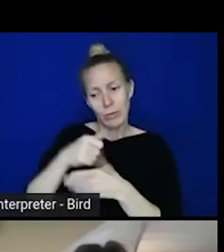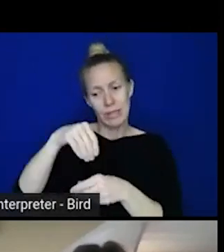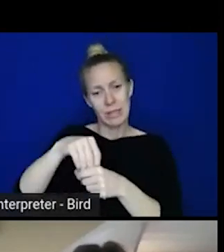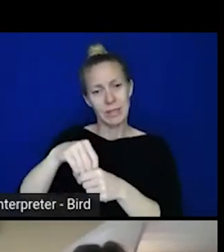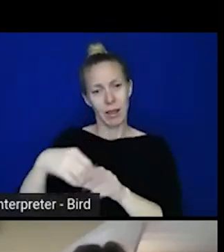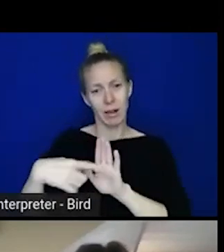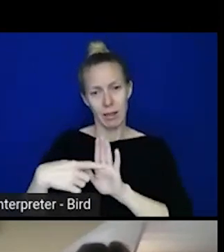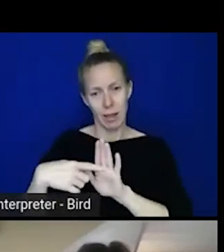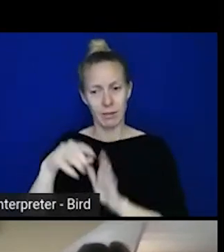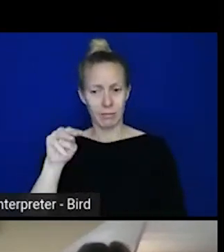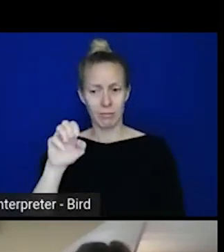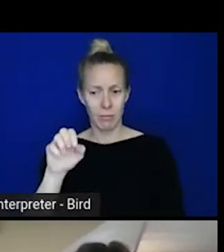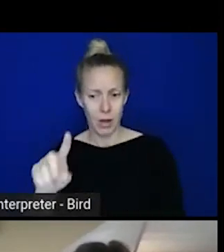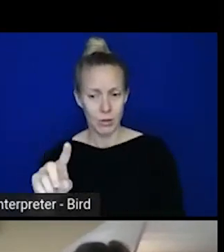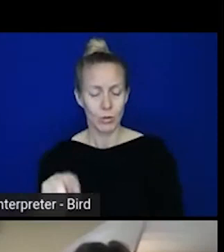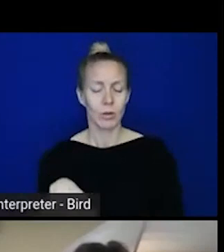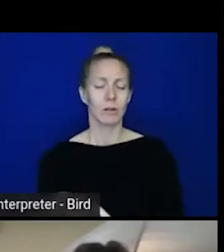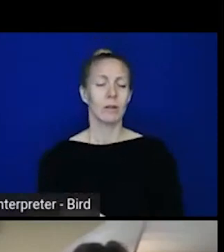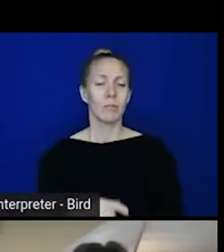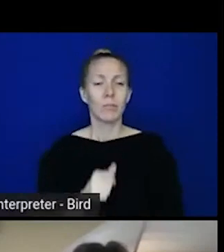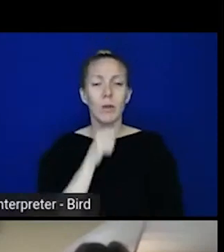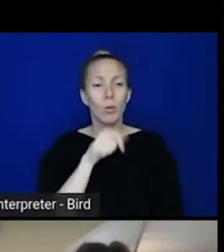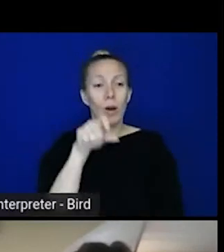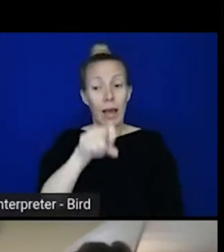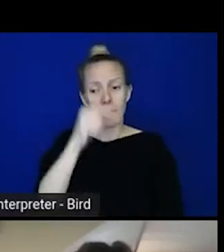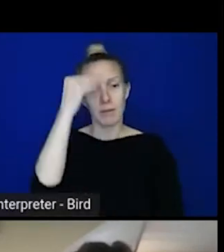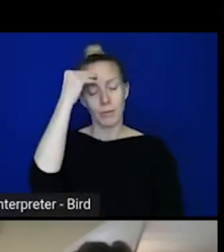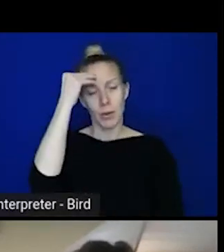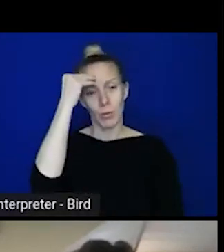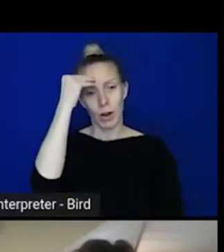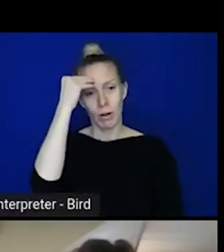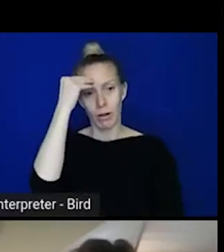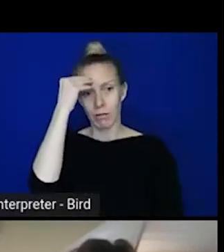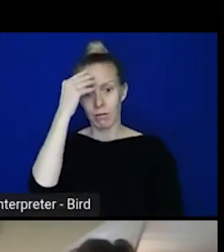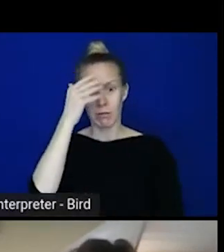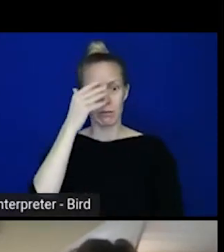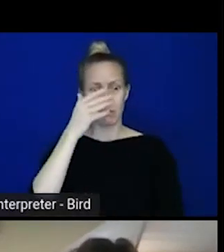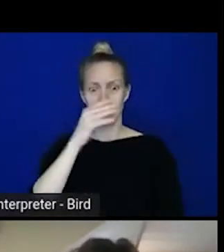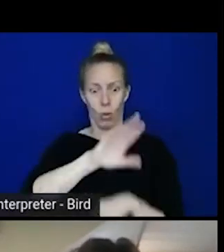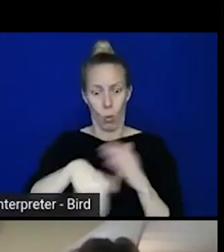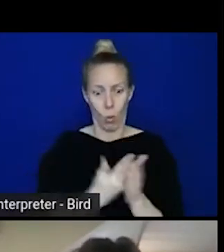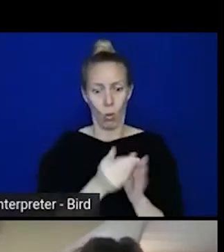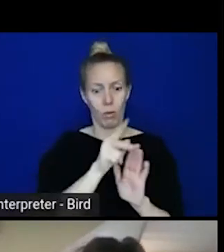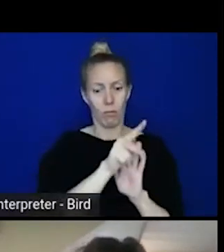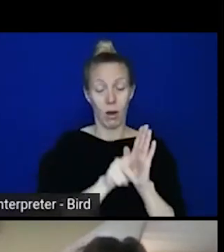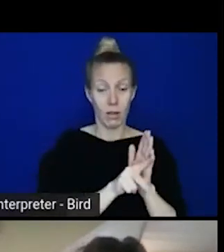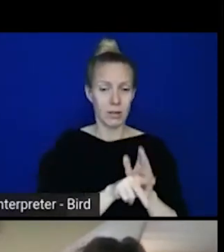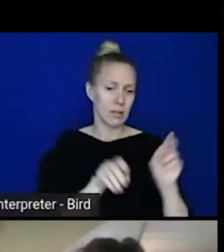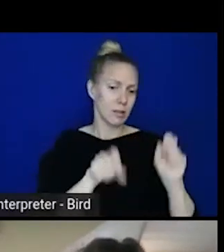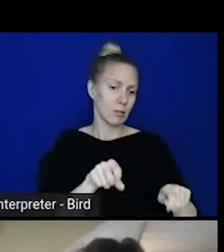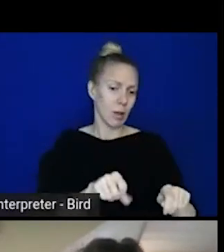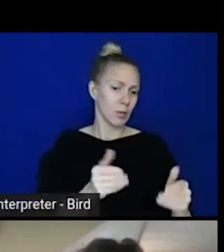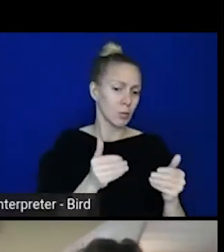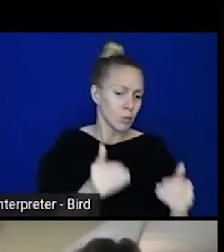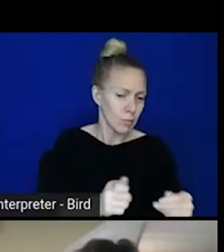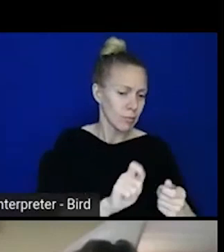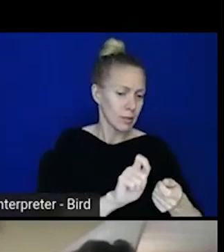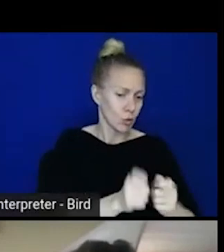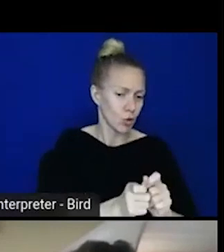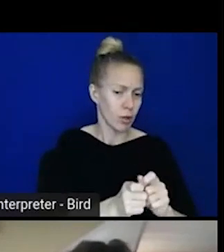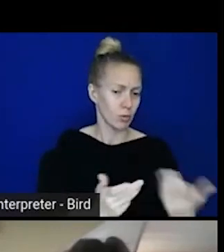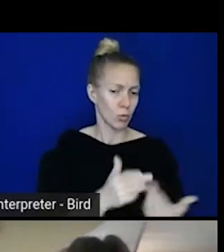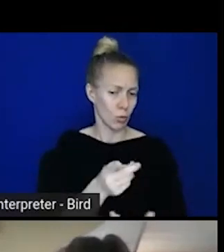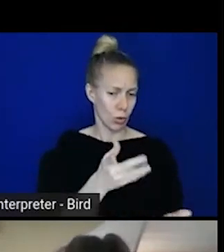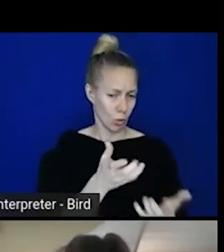module, you don't necessarily have to be aware of the rest of the policy to be able to make the change that you want. Member is sort of